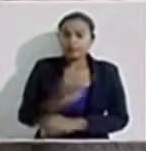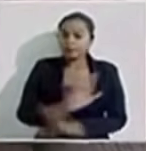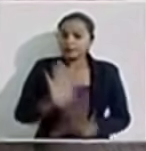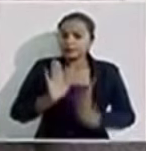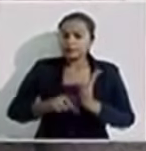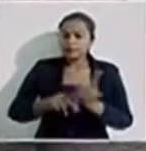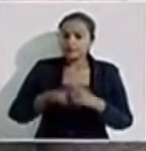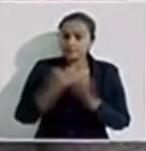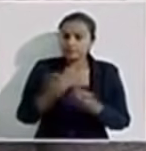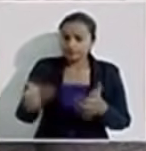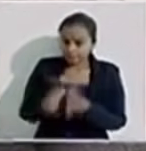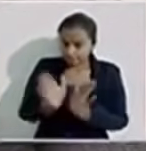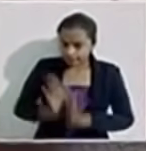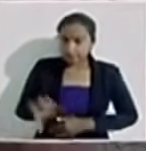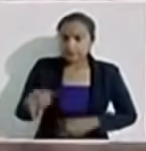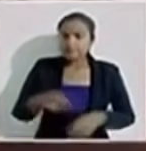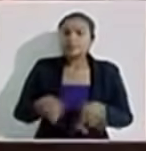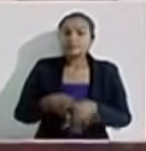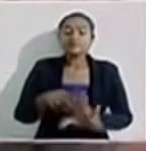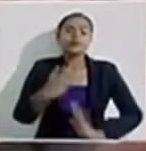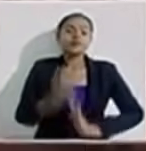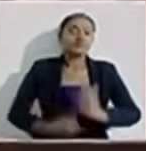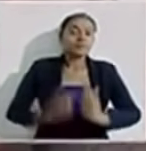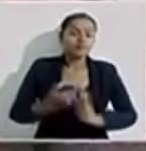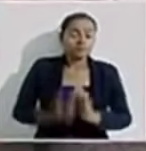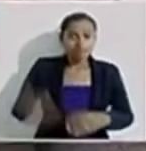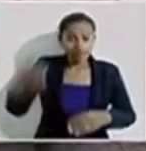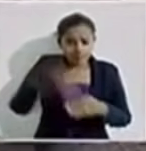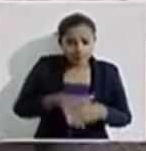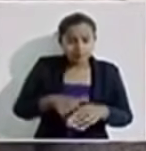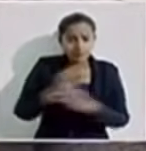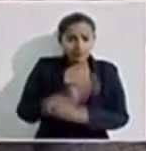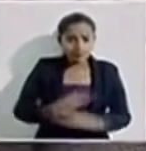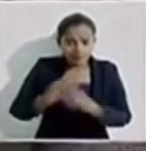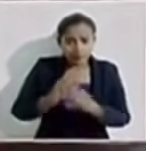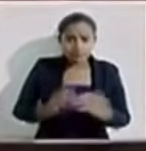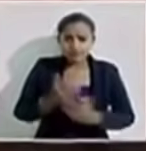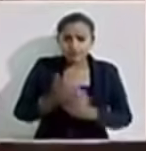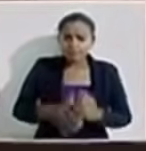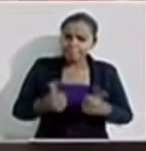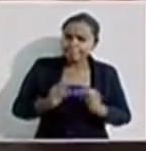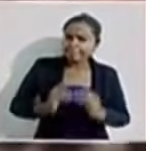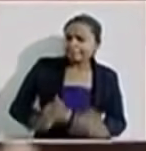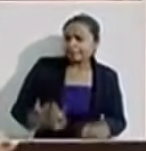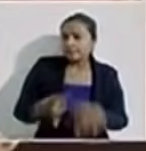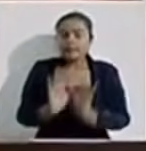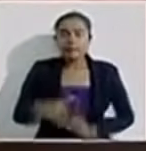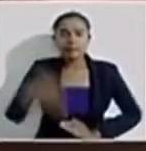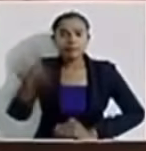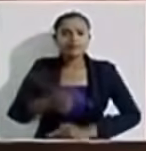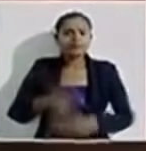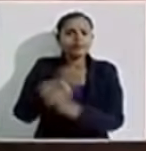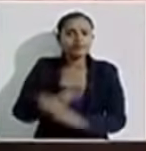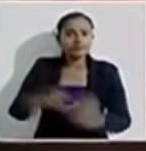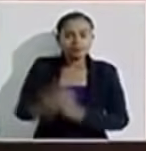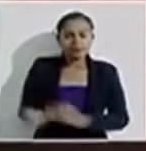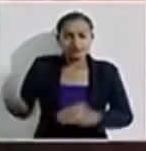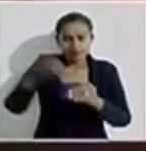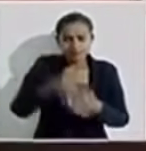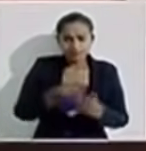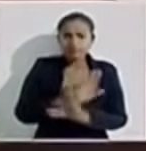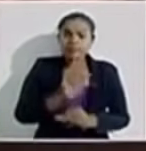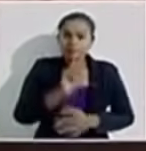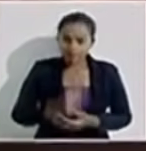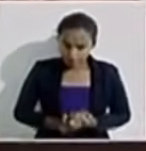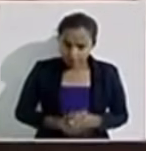Sri Lanka's internal mechanism is functioning smoothly, such an external mechanism will not bring forth any results. We believe the funds